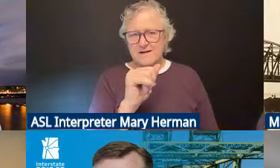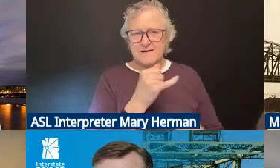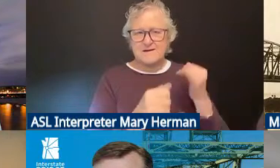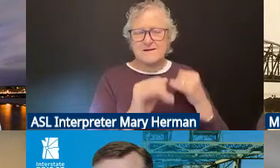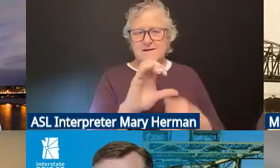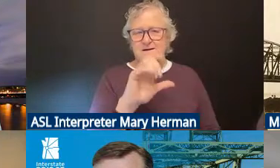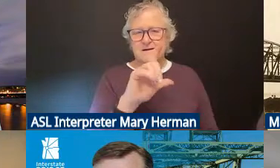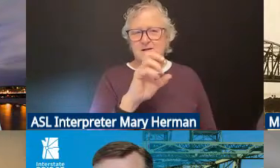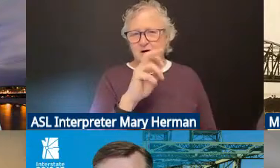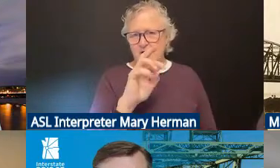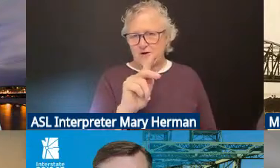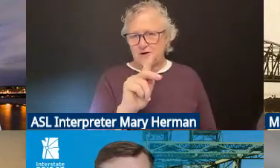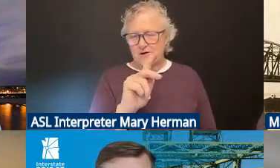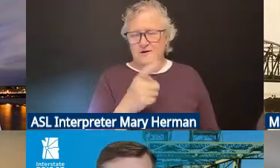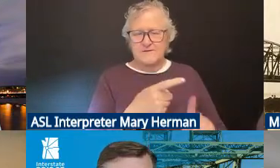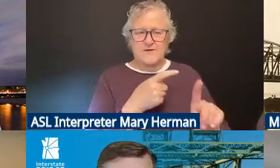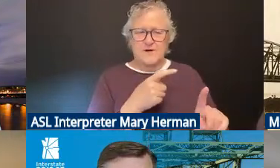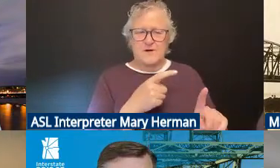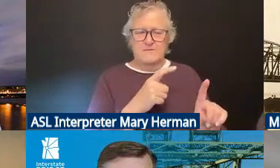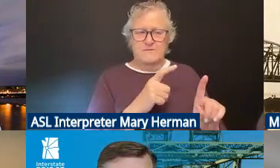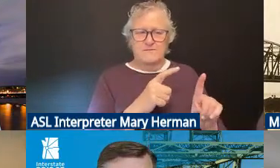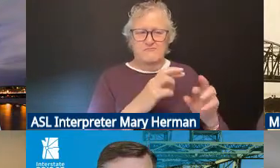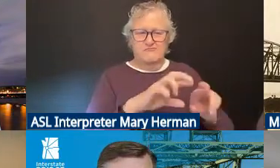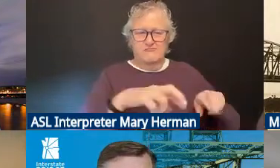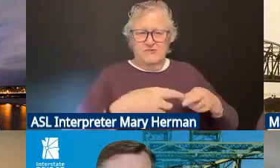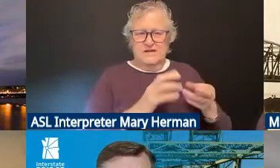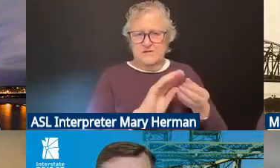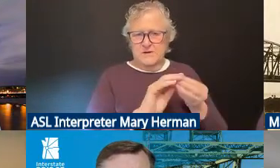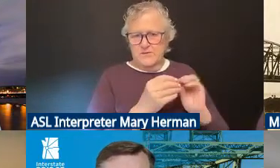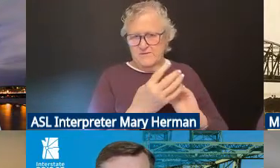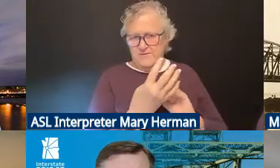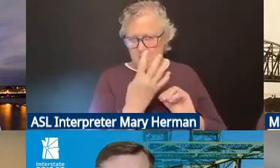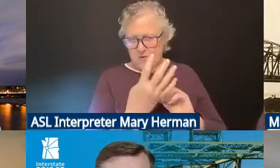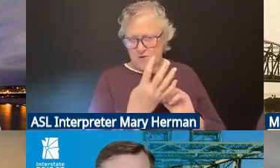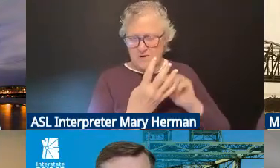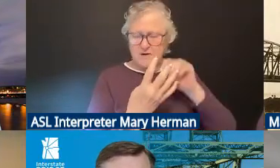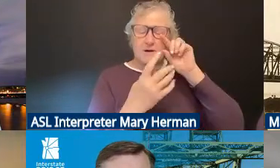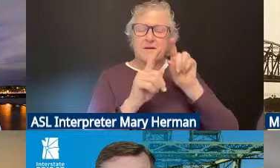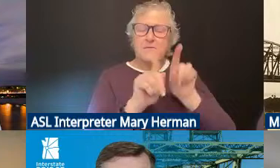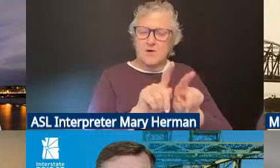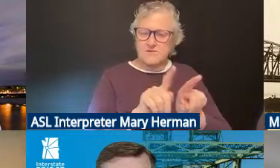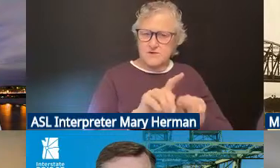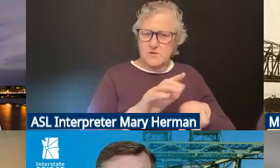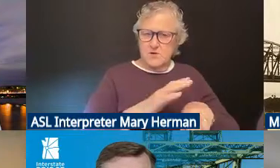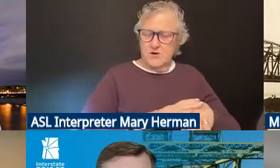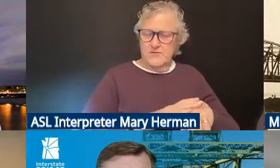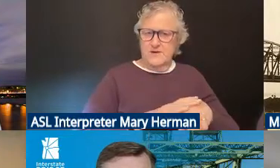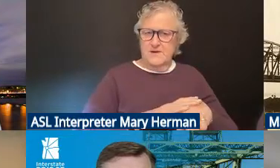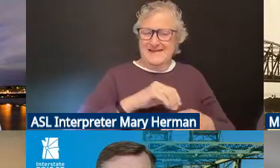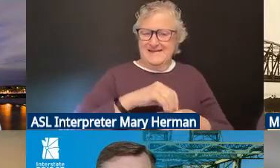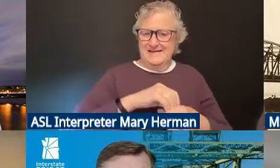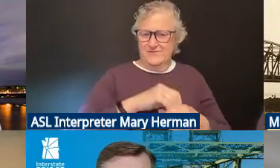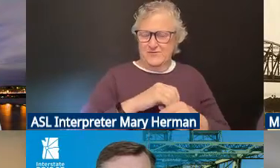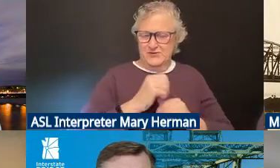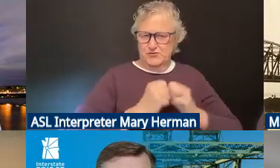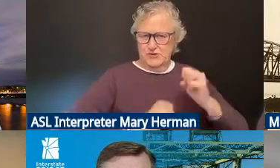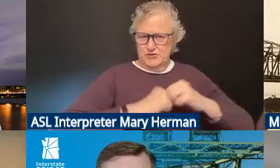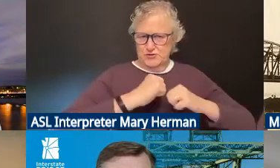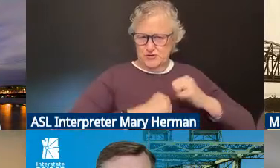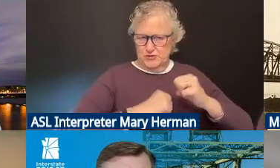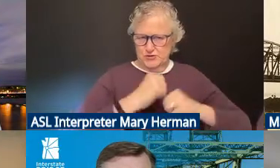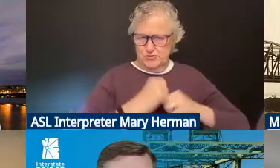I'm also the chair of the City Council's Transportation and Infrastructure Committee. I'm happy to be here. I have a certain amount of